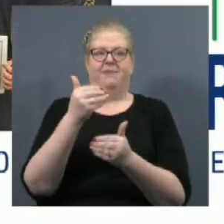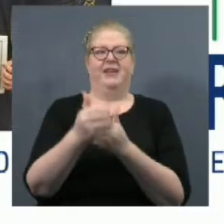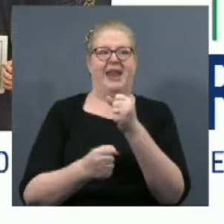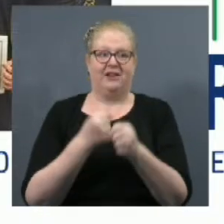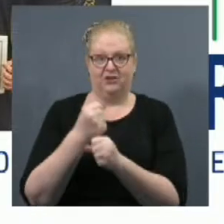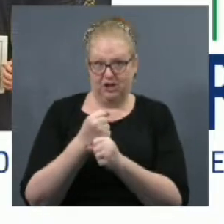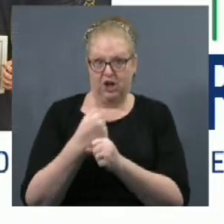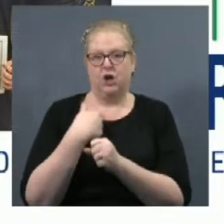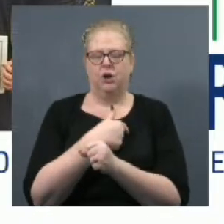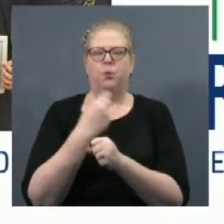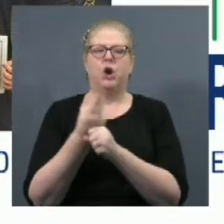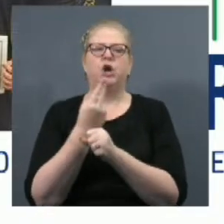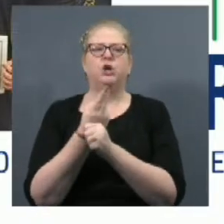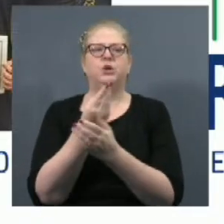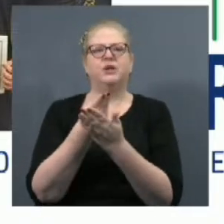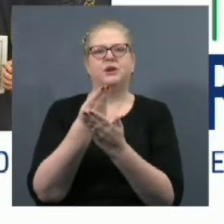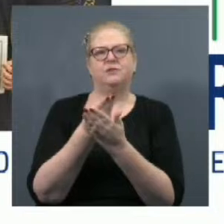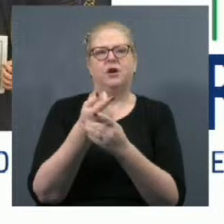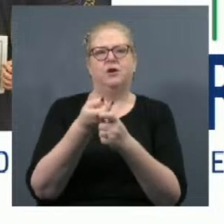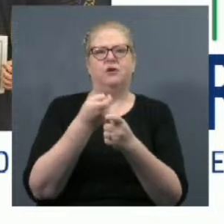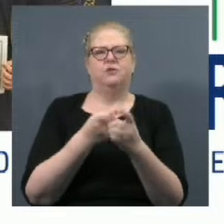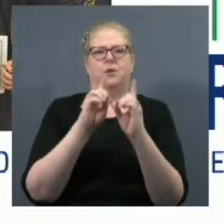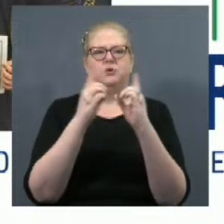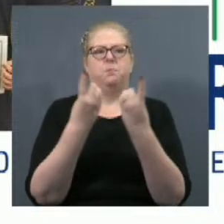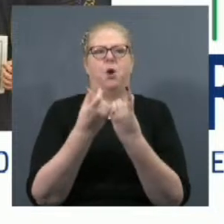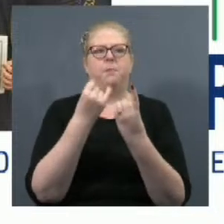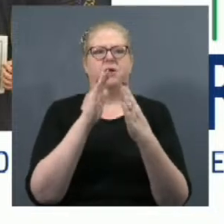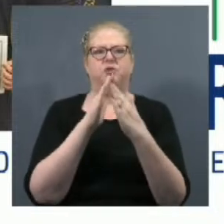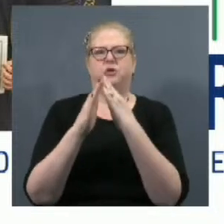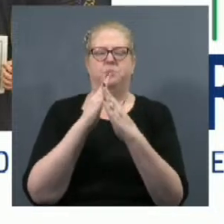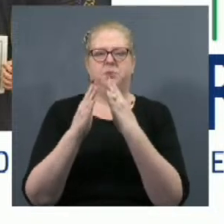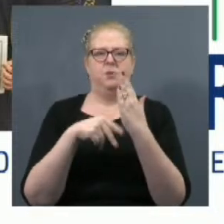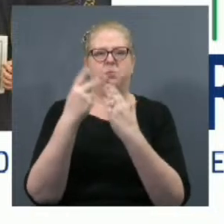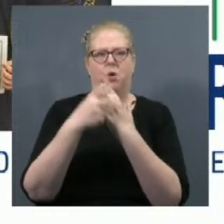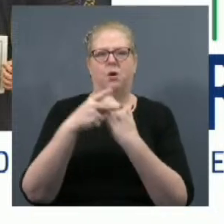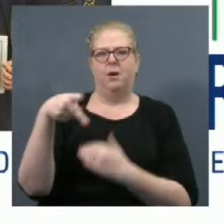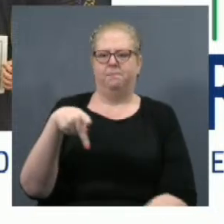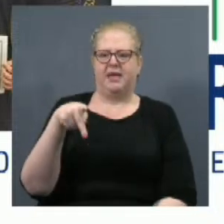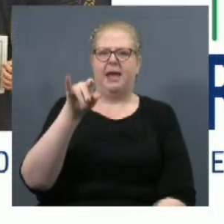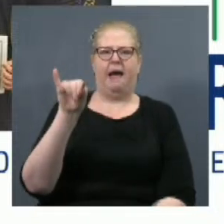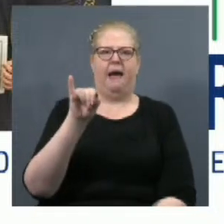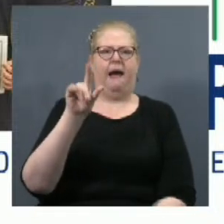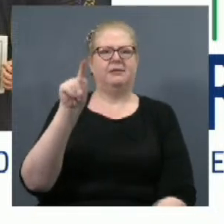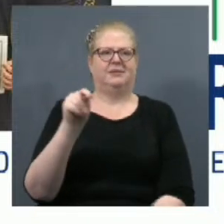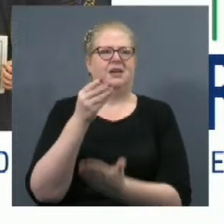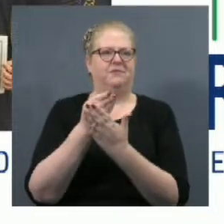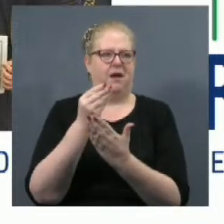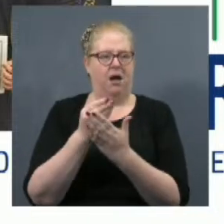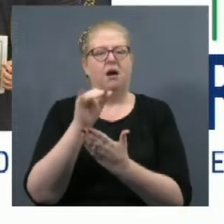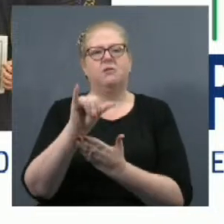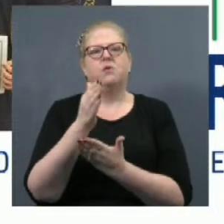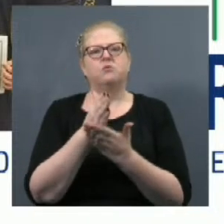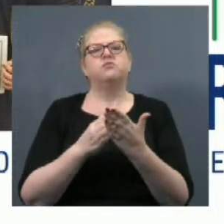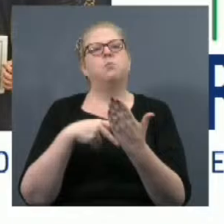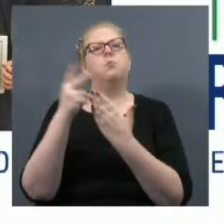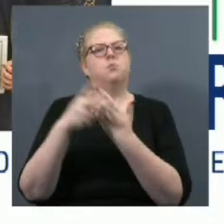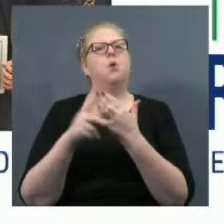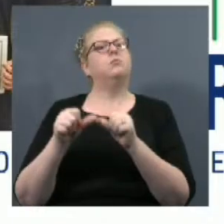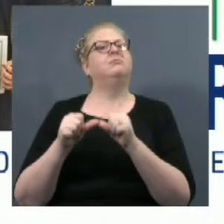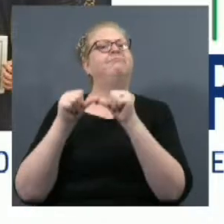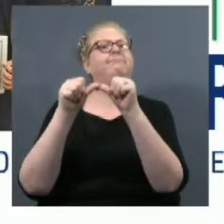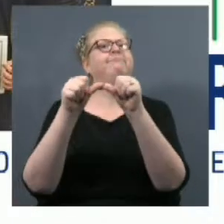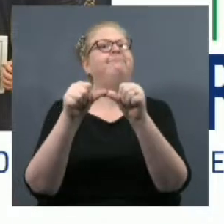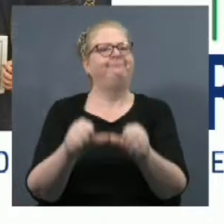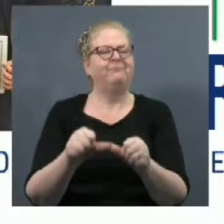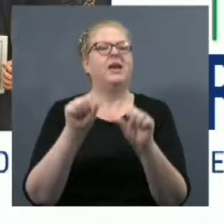used funds from the Department of Community Programs, the PIT funds, and those are some of the programs that we were able to continue